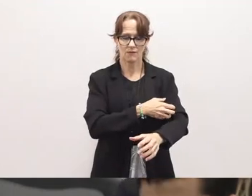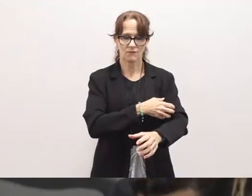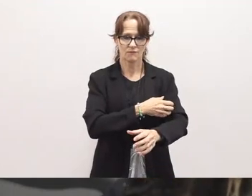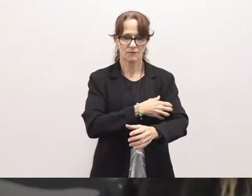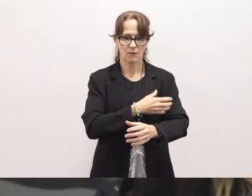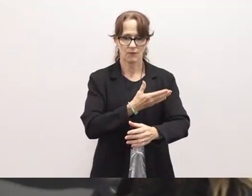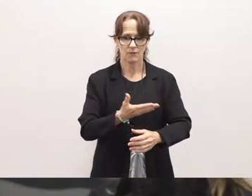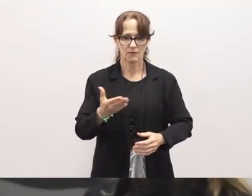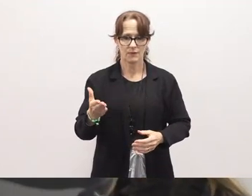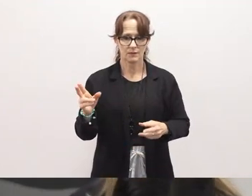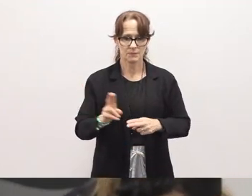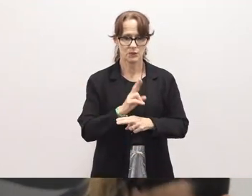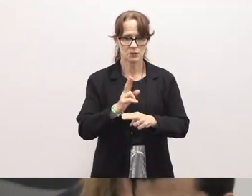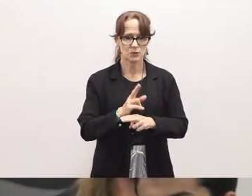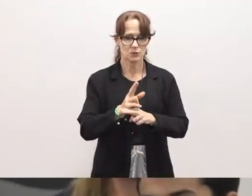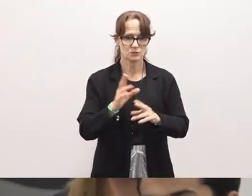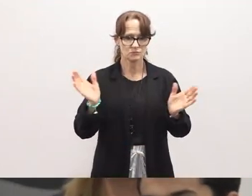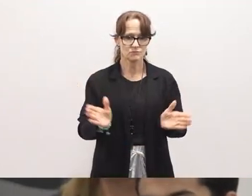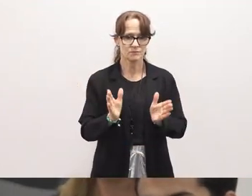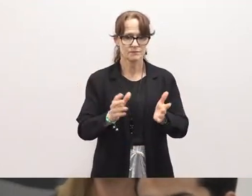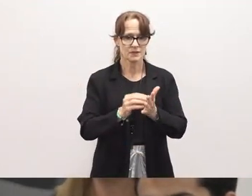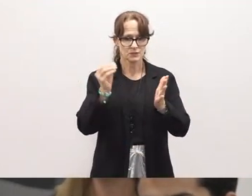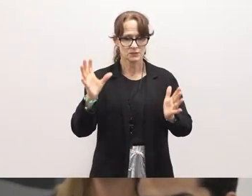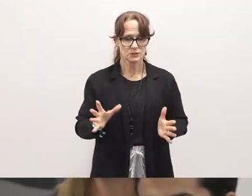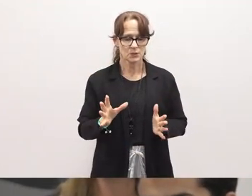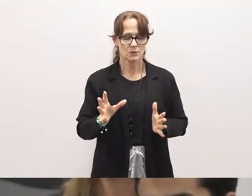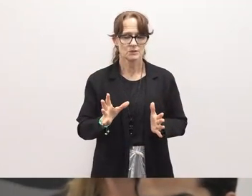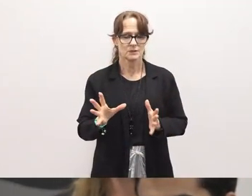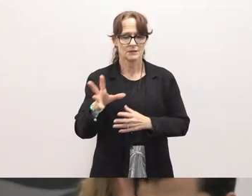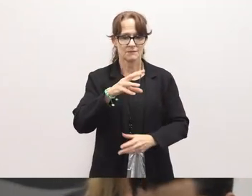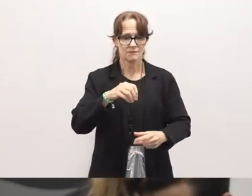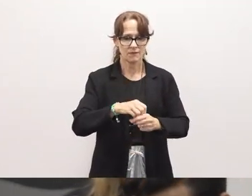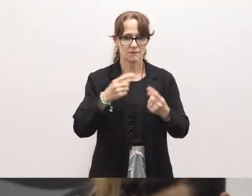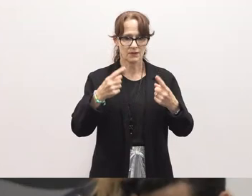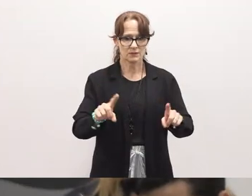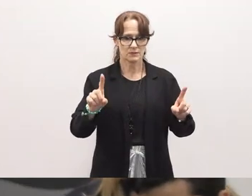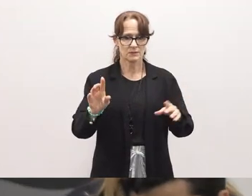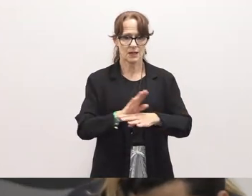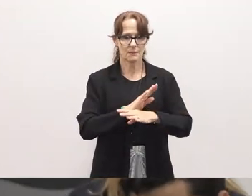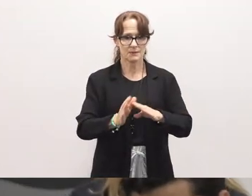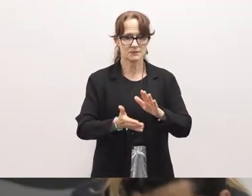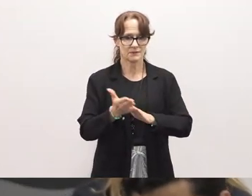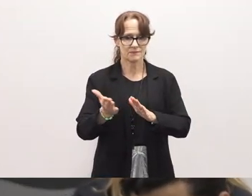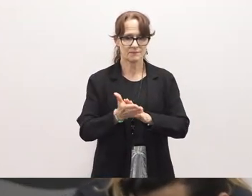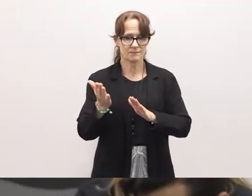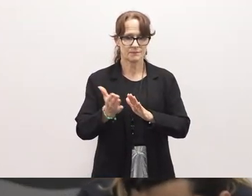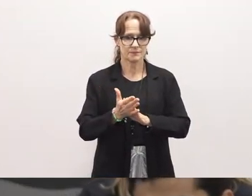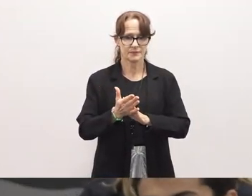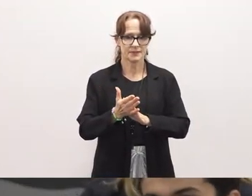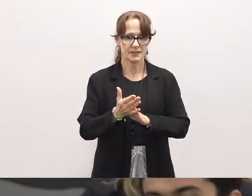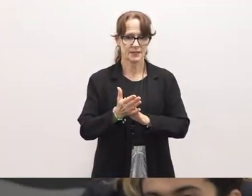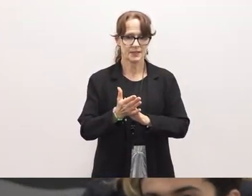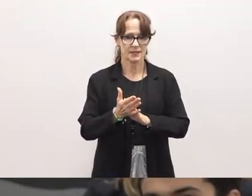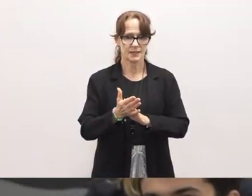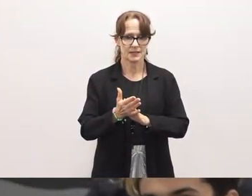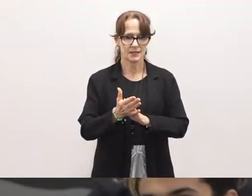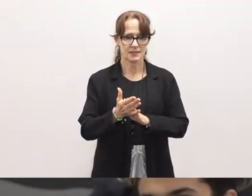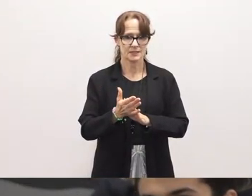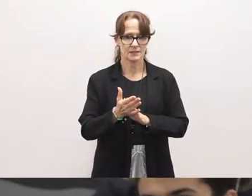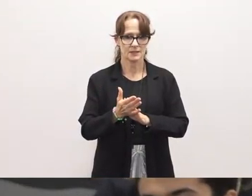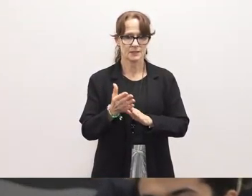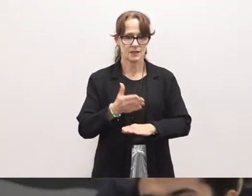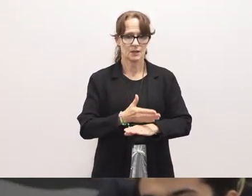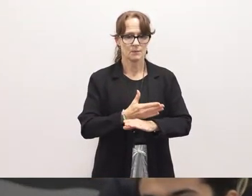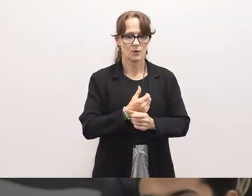can be used to boost student engagement, student achievement, as well as business efficiency and, to your point,